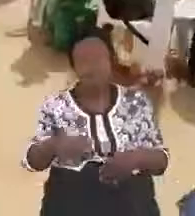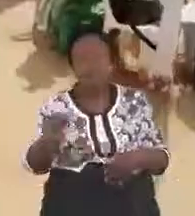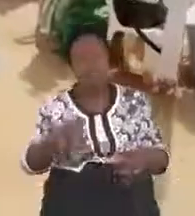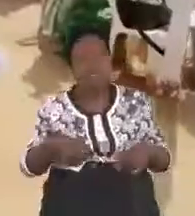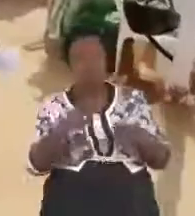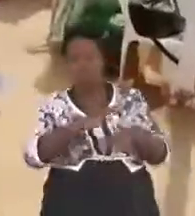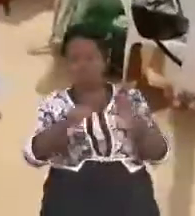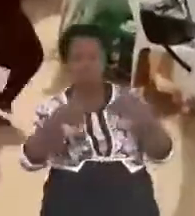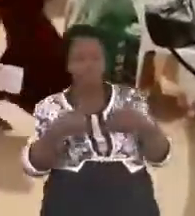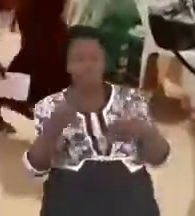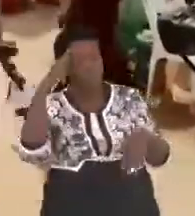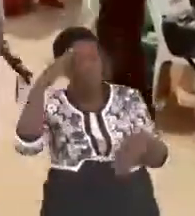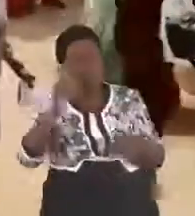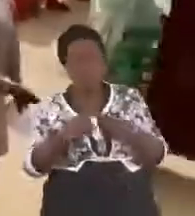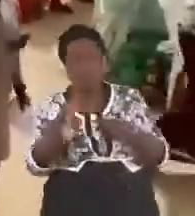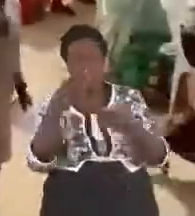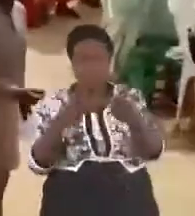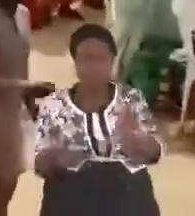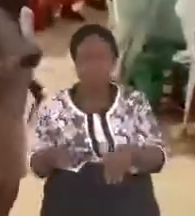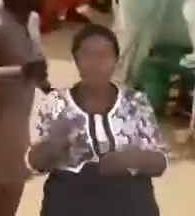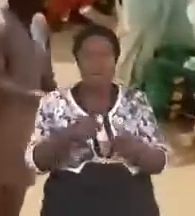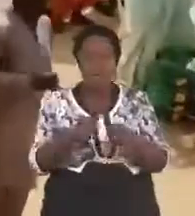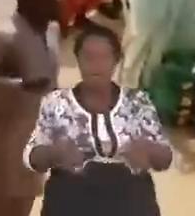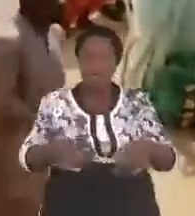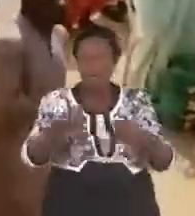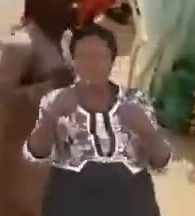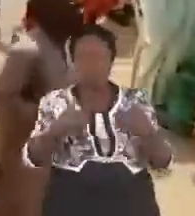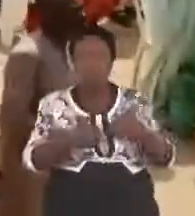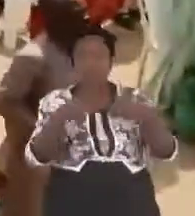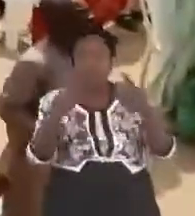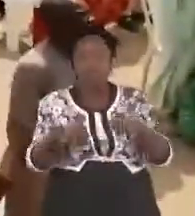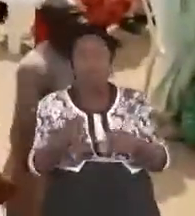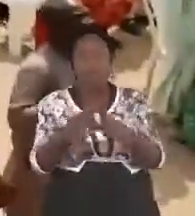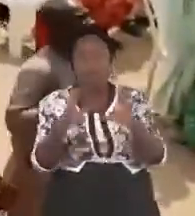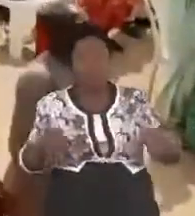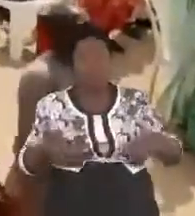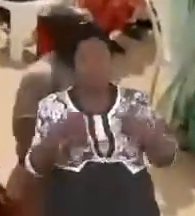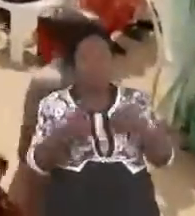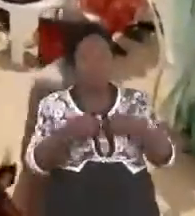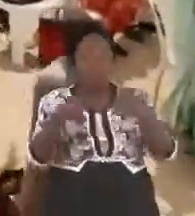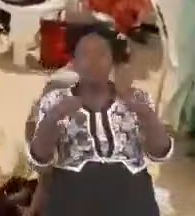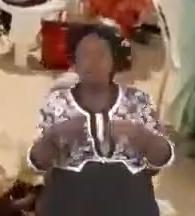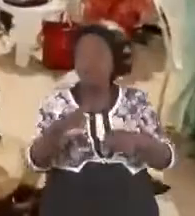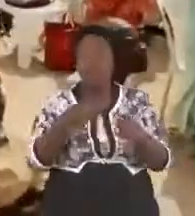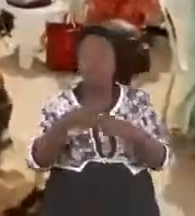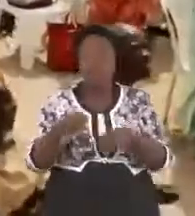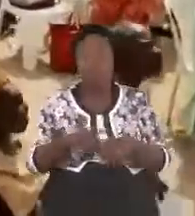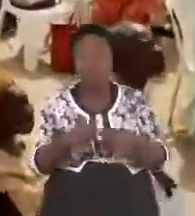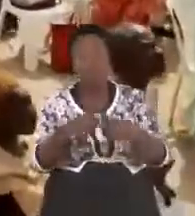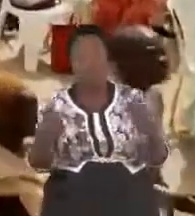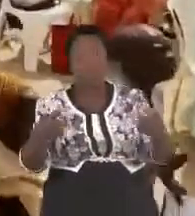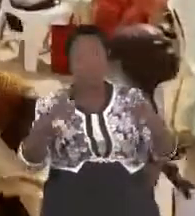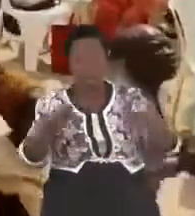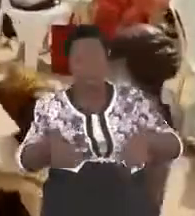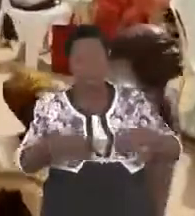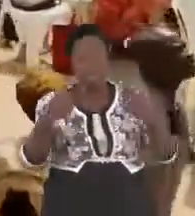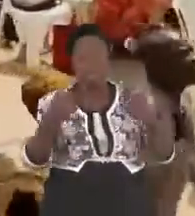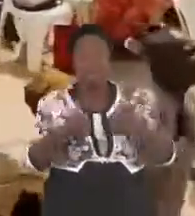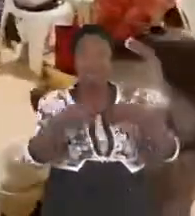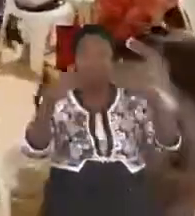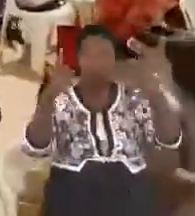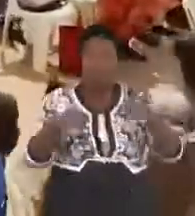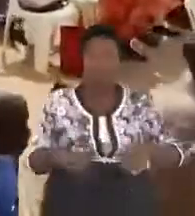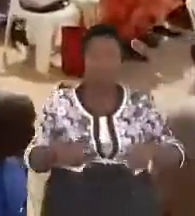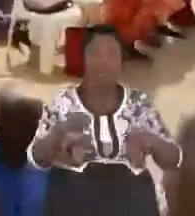reason to perish. Life has come, abundant life has come, and the supernatural life has come.